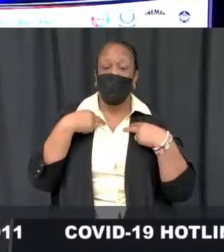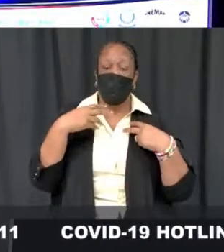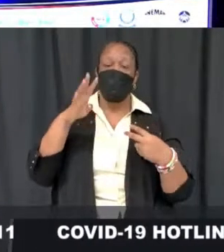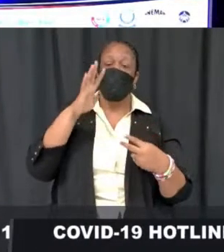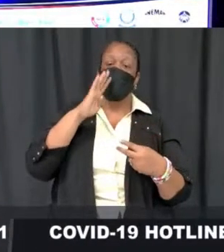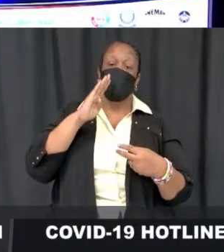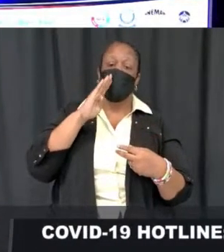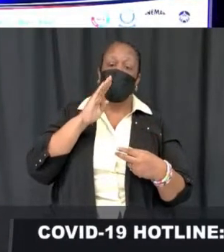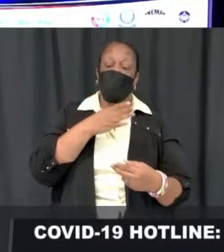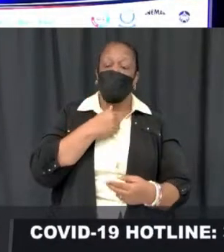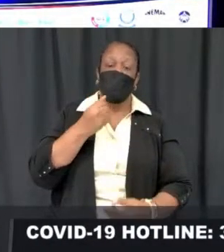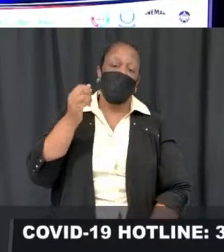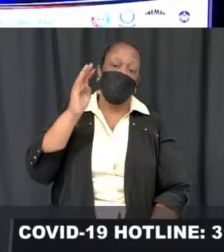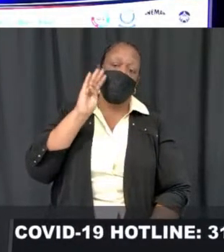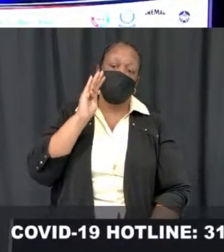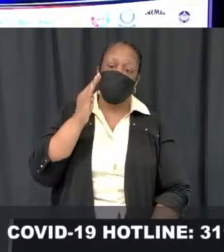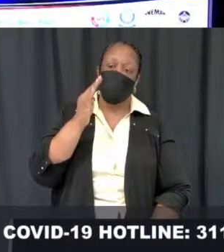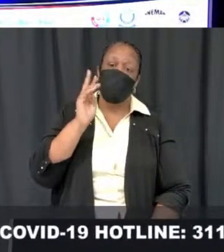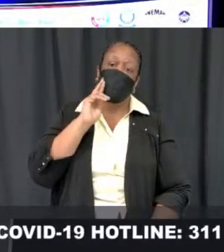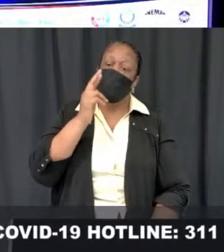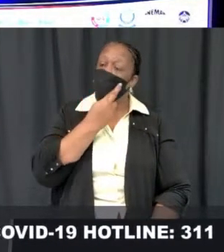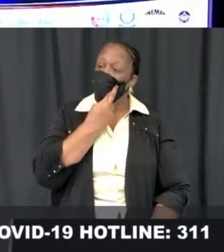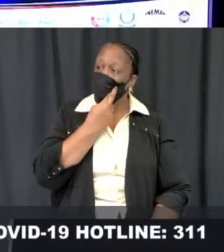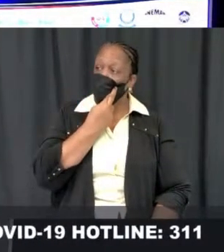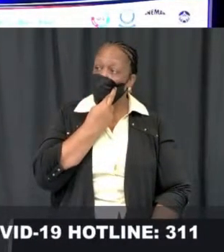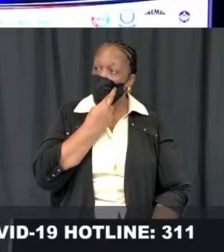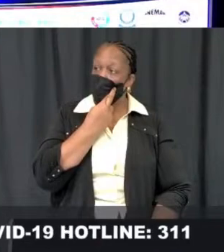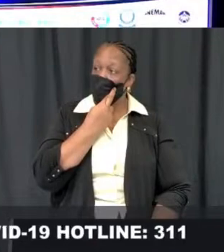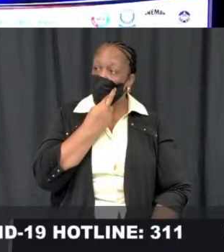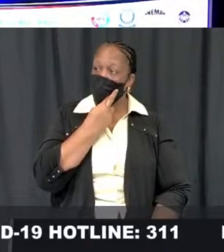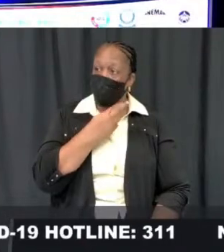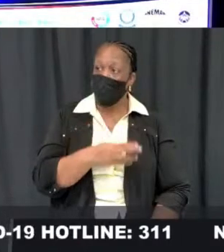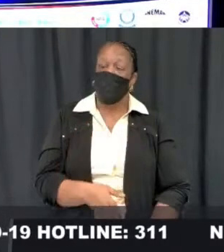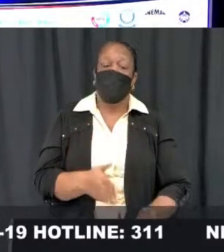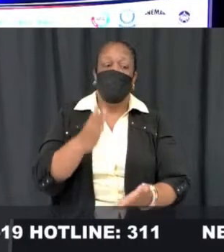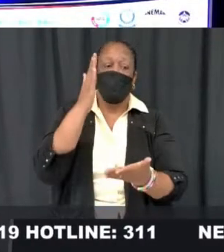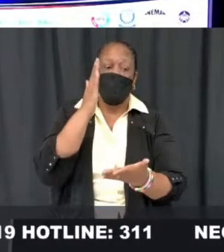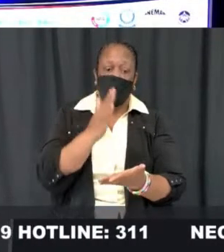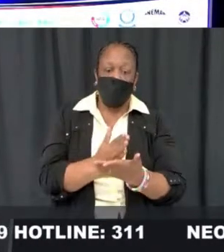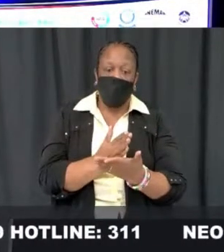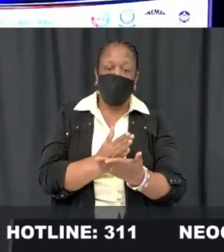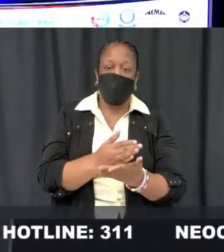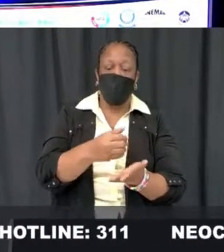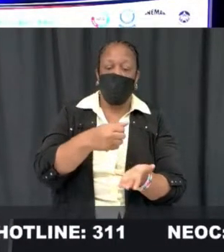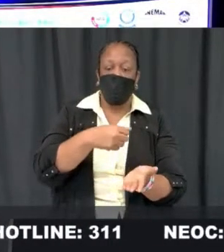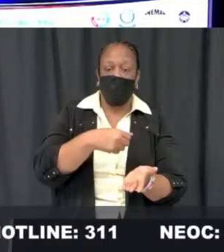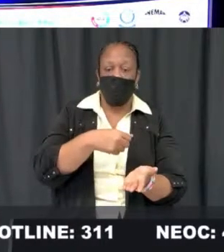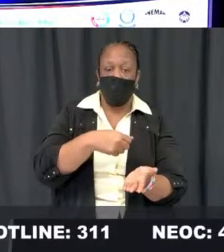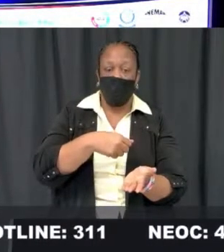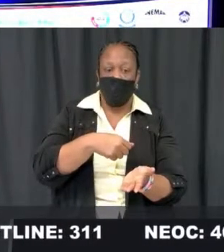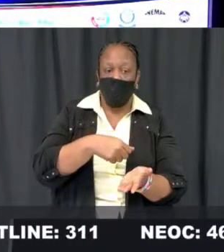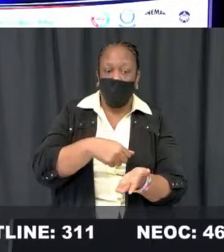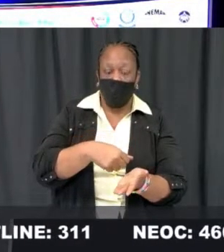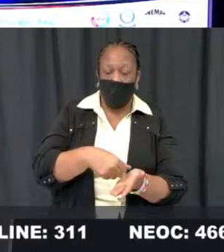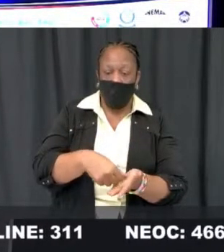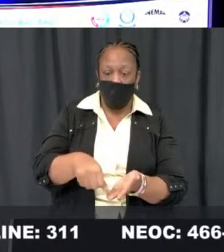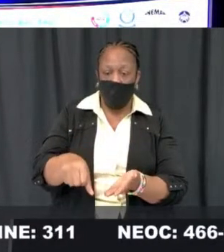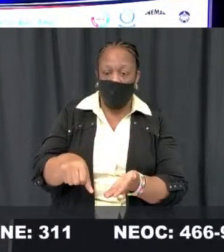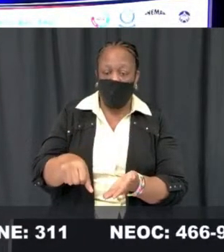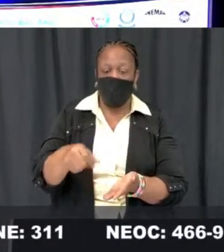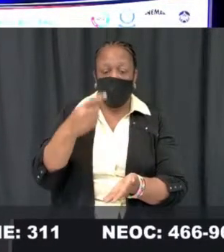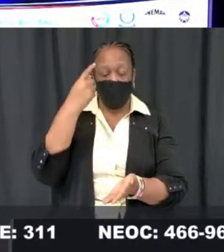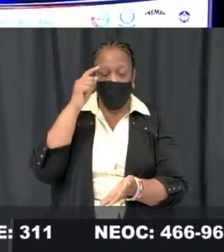and restaurants are required to cease the sale of liquor. Again, this is intended to restrict